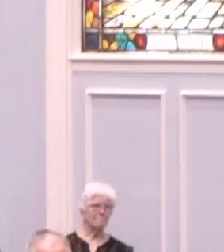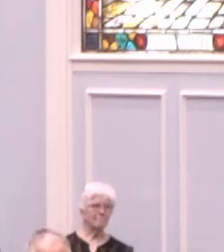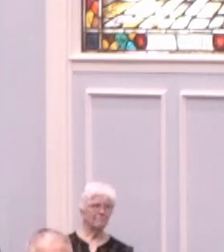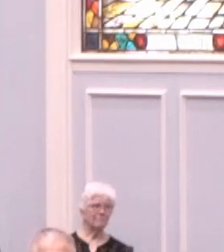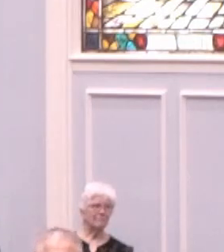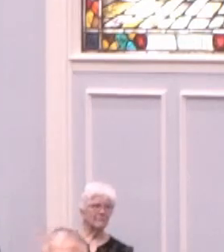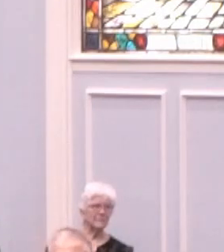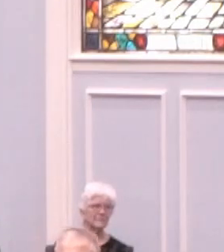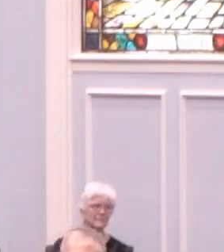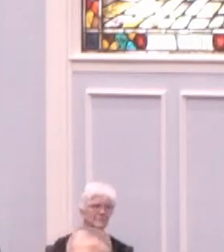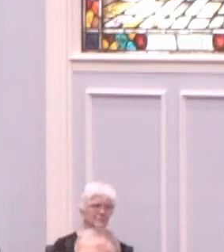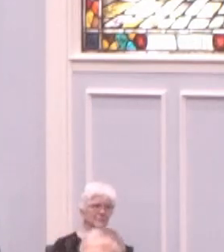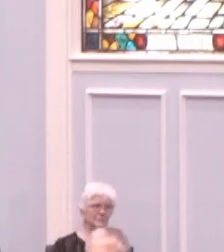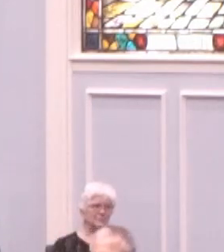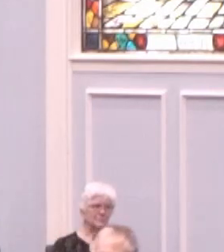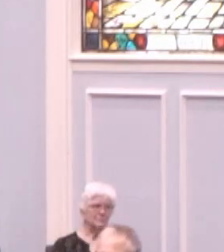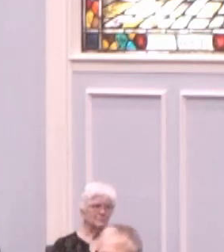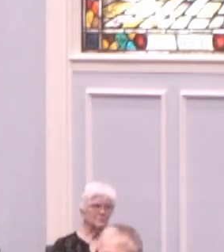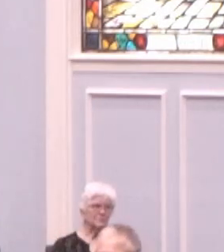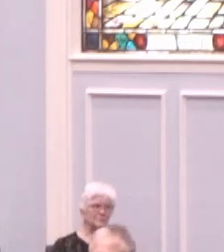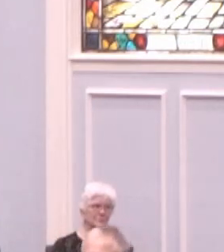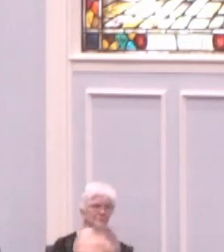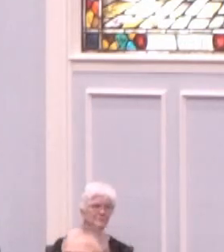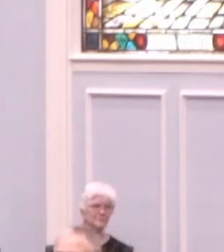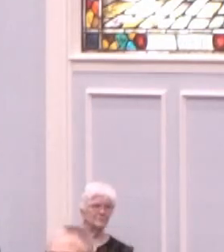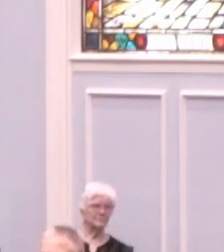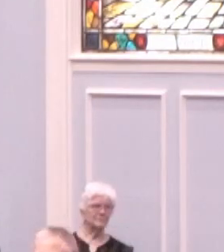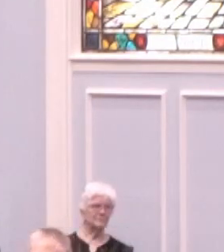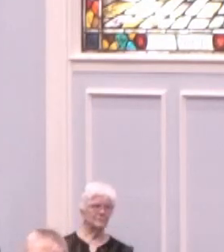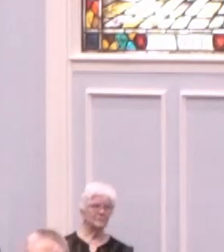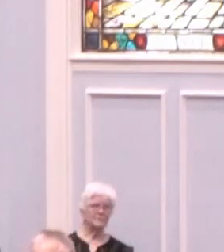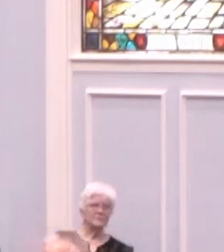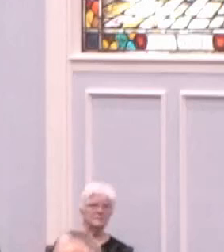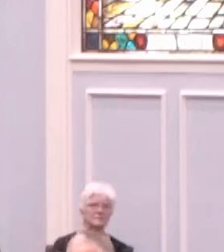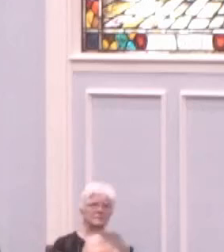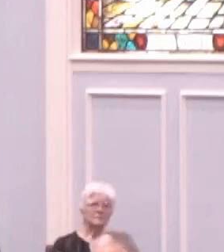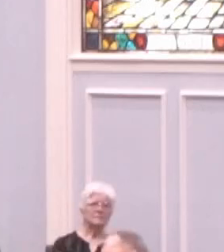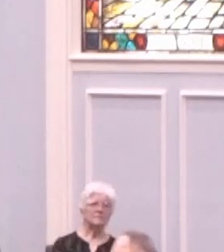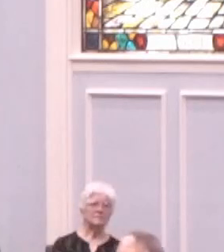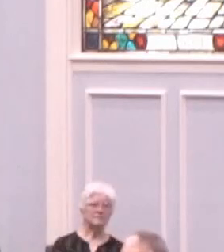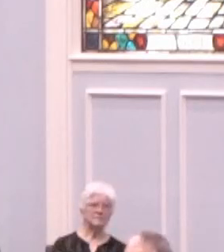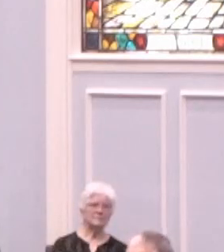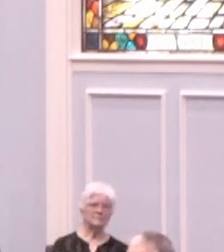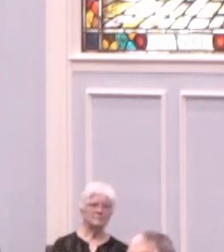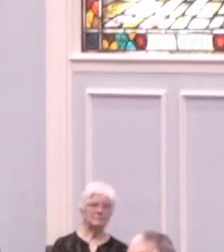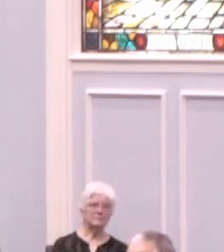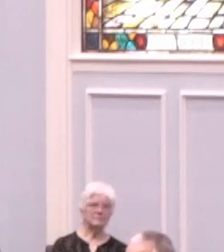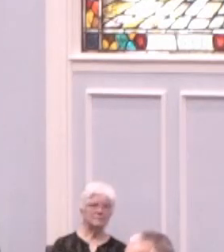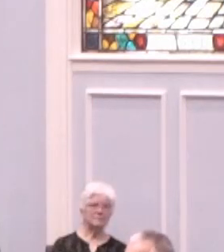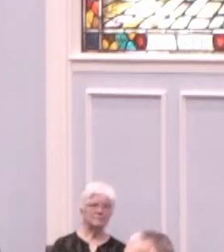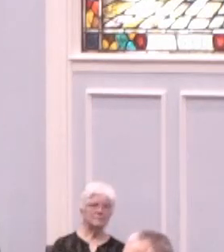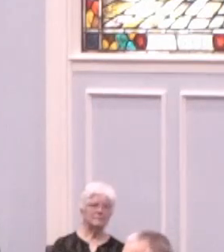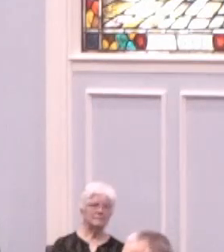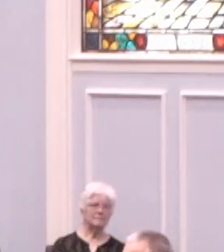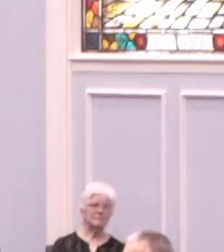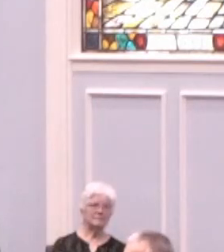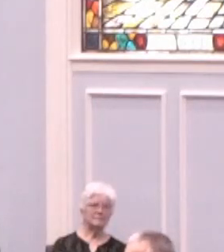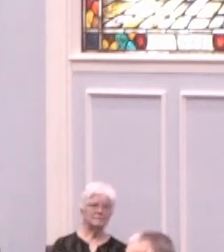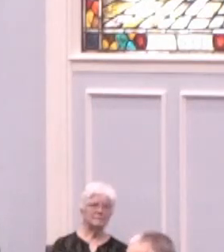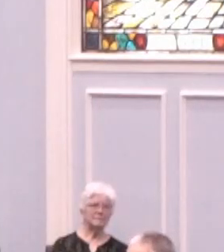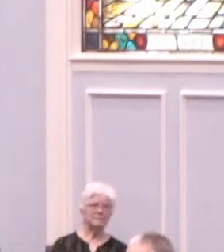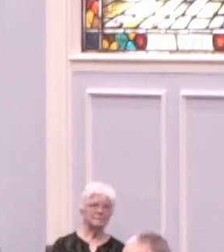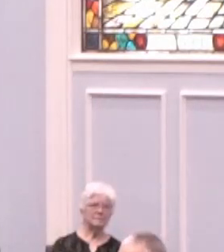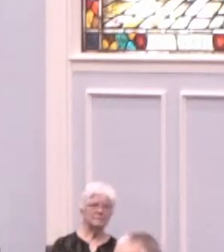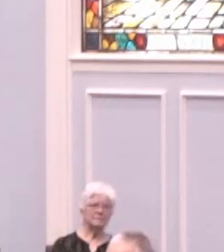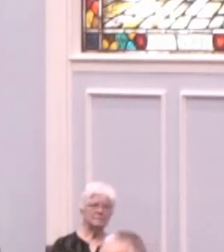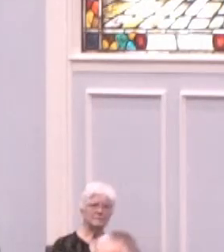separation, no pain to bear, because of Jesus the price